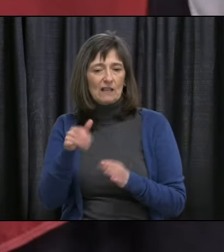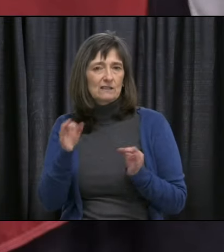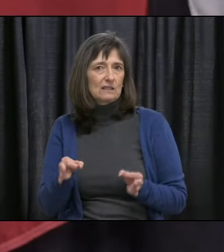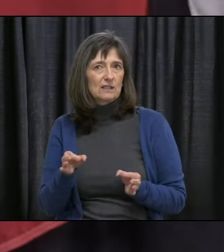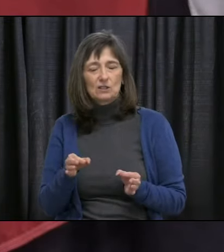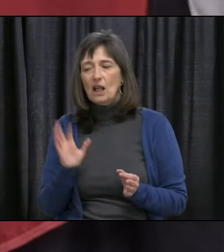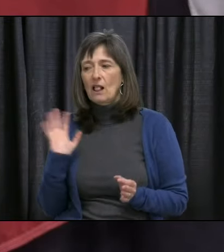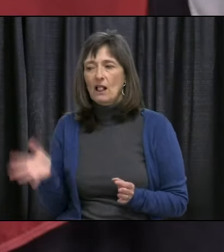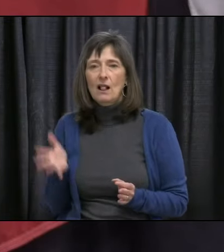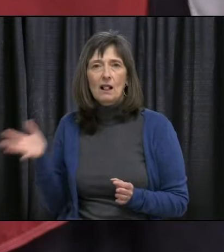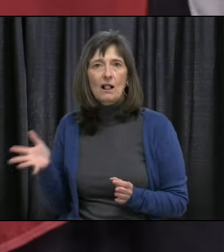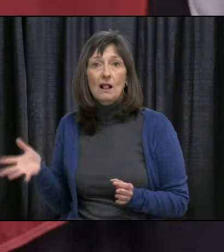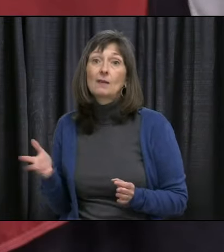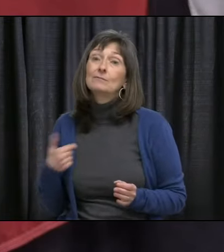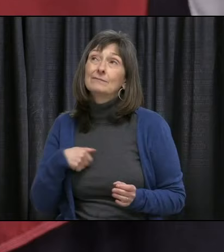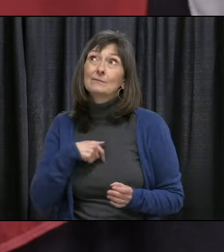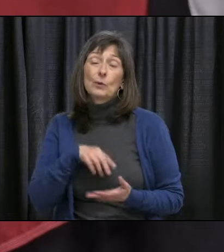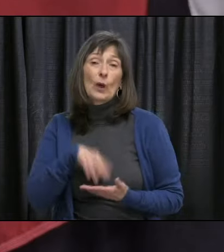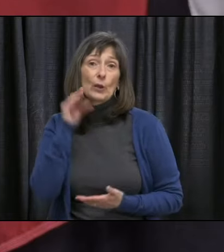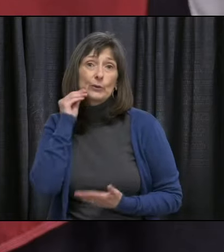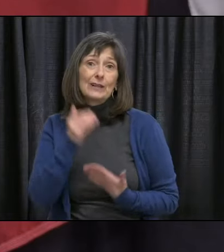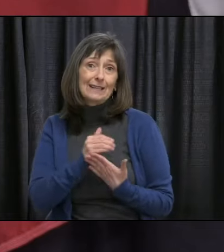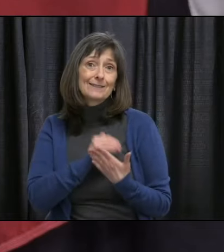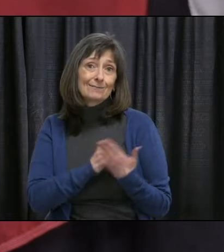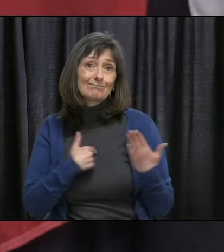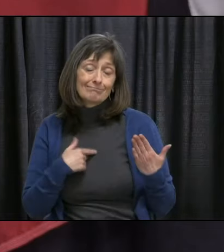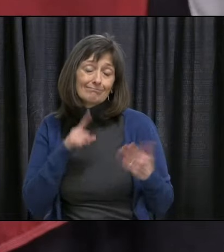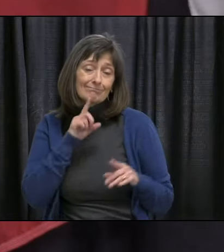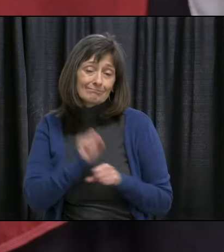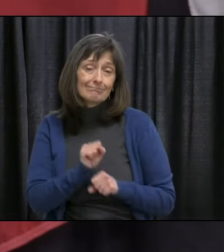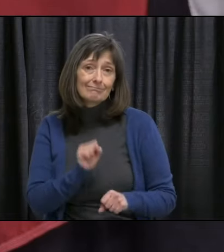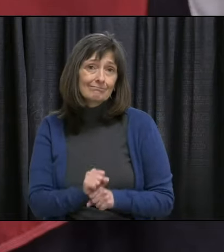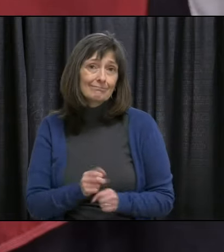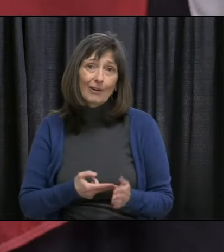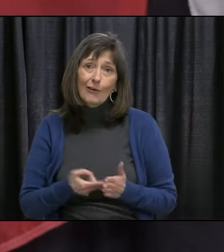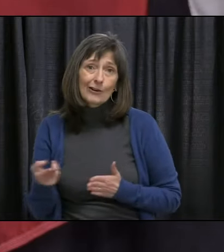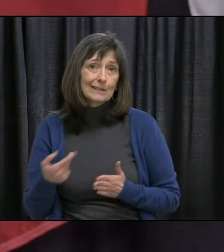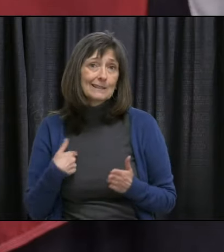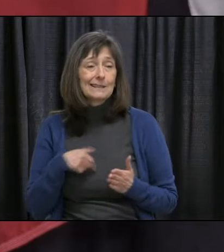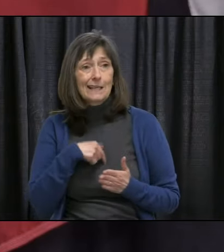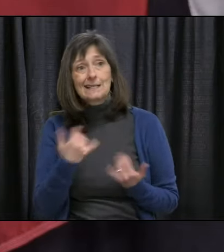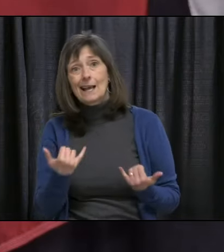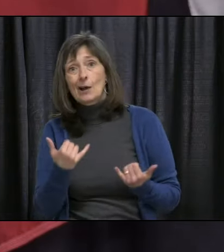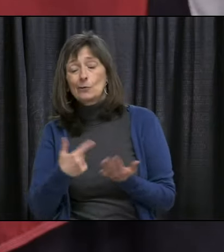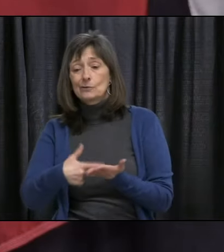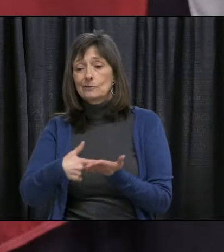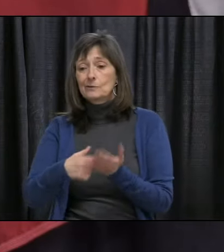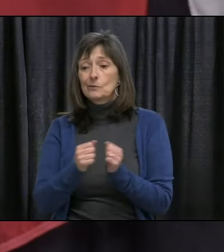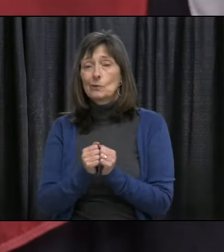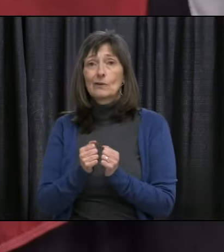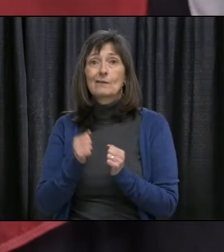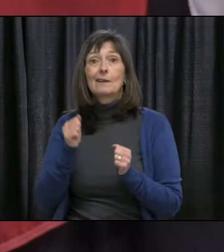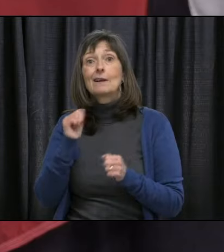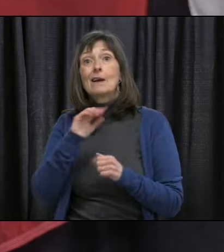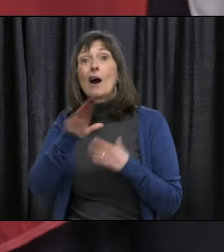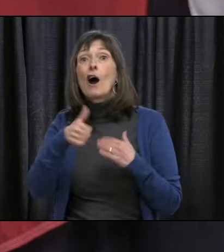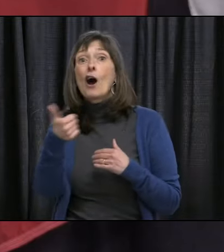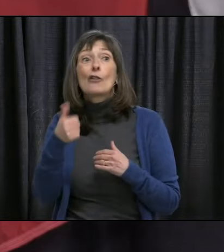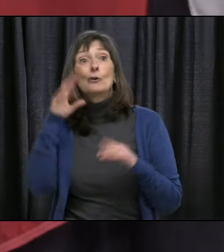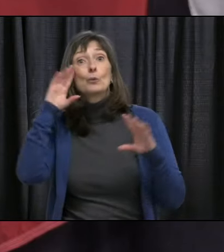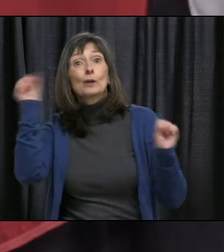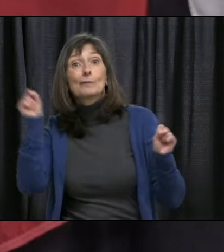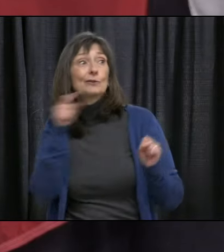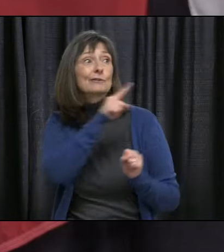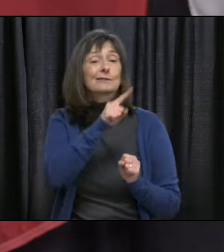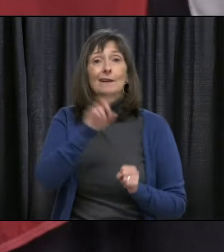now. I think a lesson that we would learn from all of this, and this is part of the discussions that we're having now currently as premiers with the federal government and